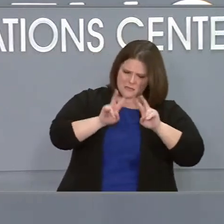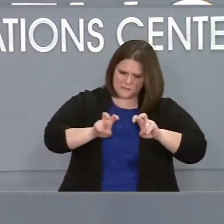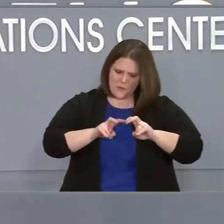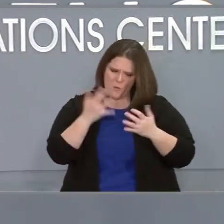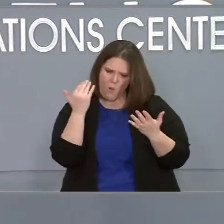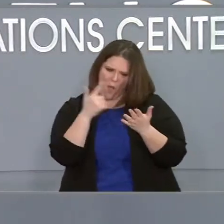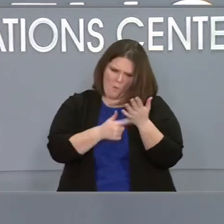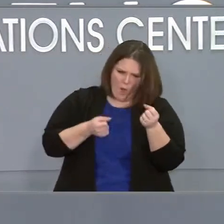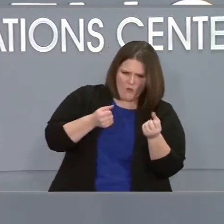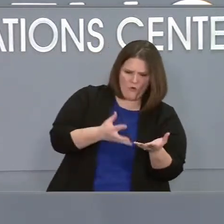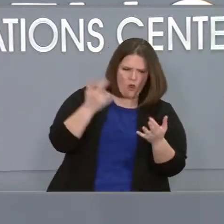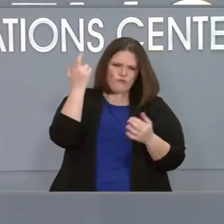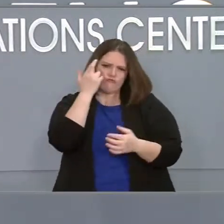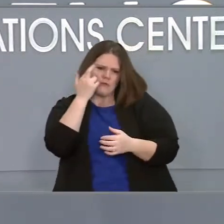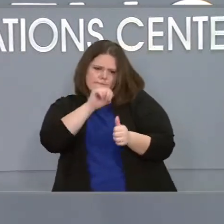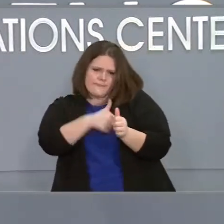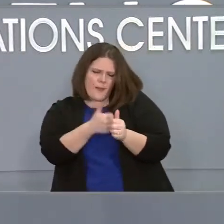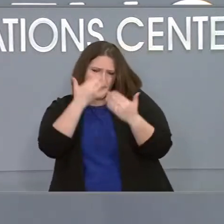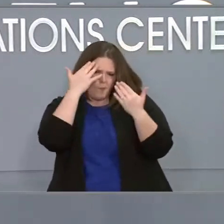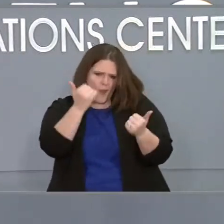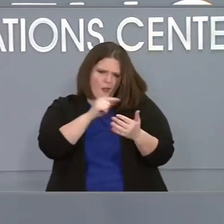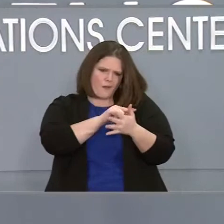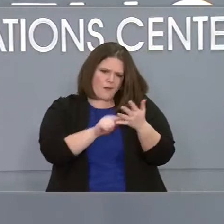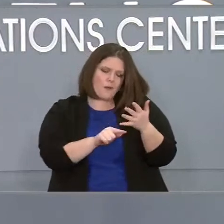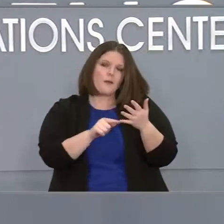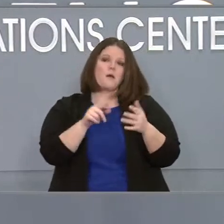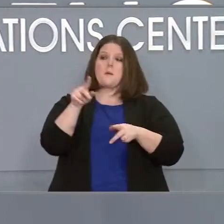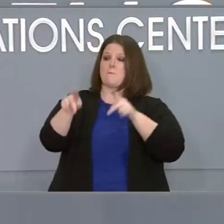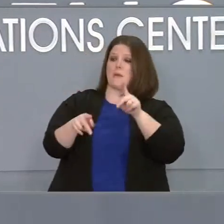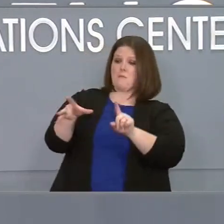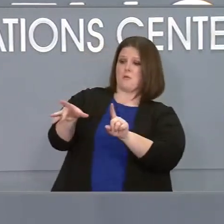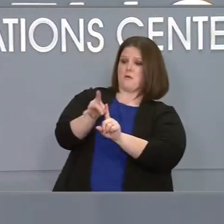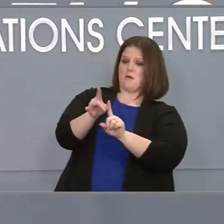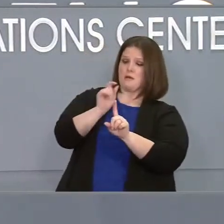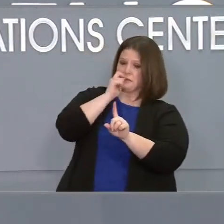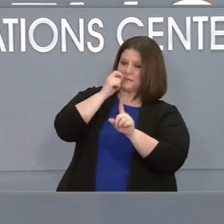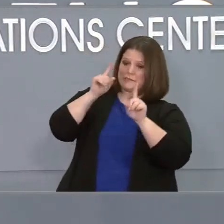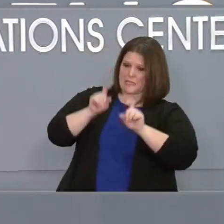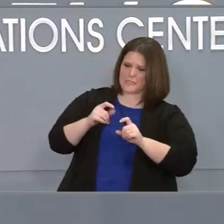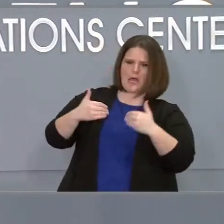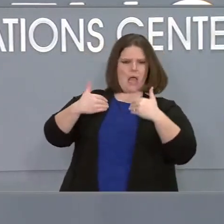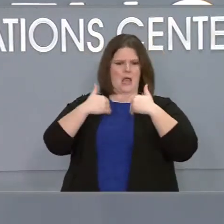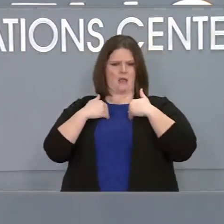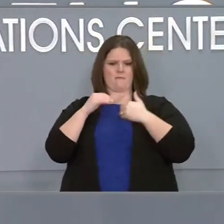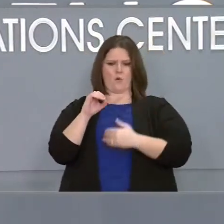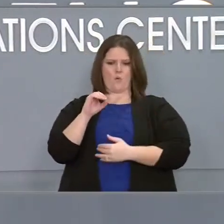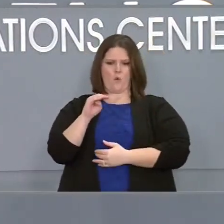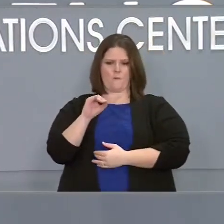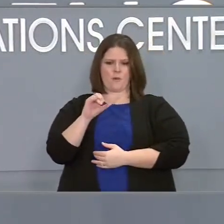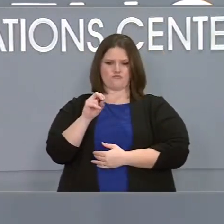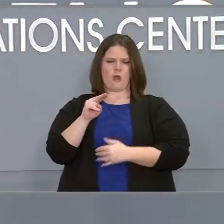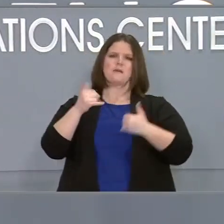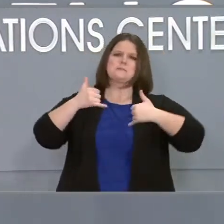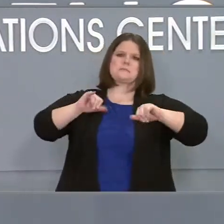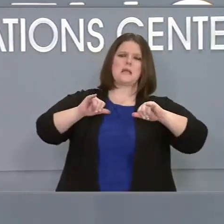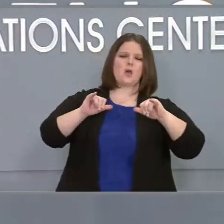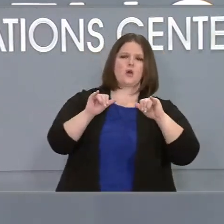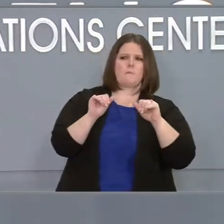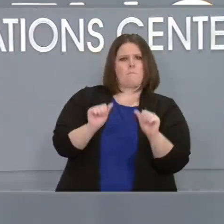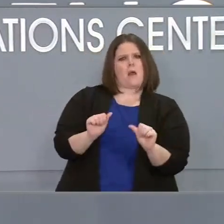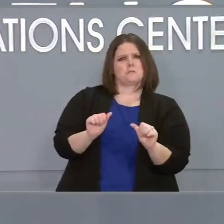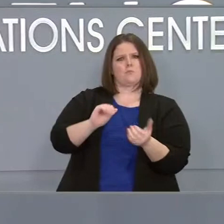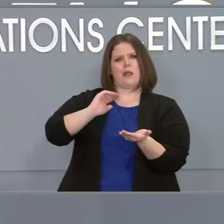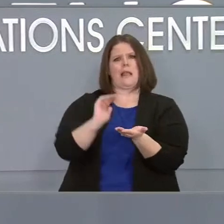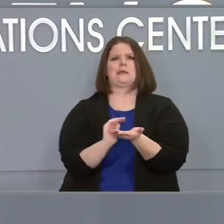completely unprotected. It is still possible that Omicron would be as severe as Delta, but it's just that so